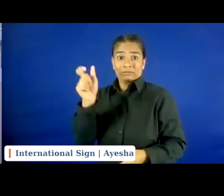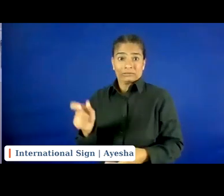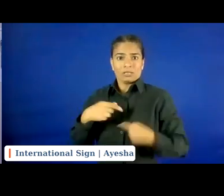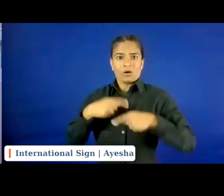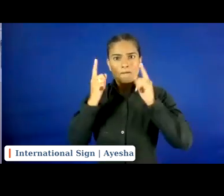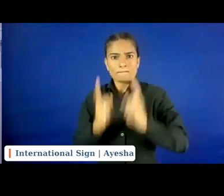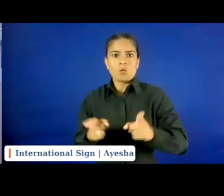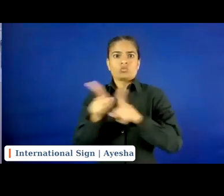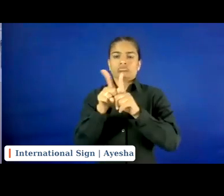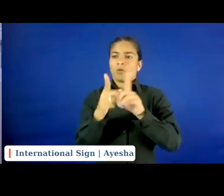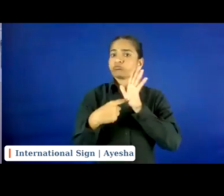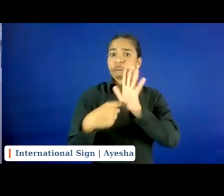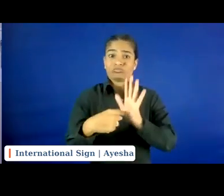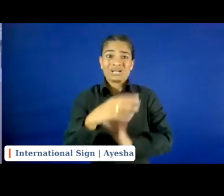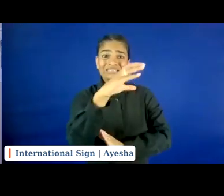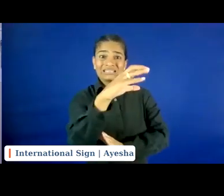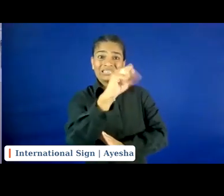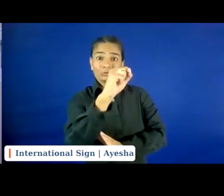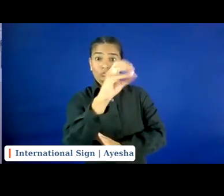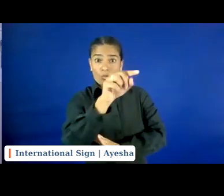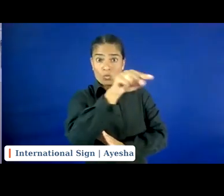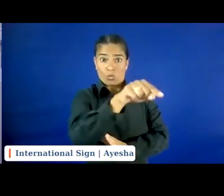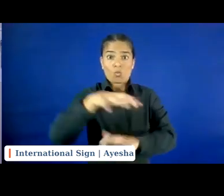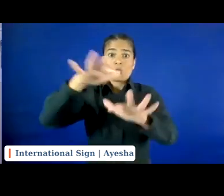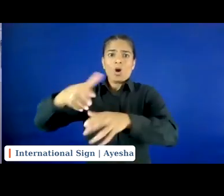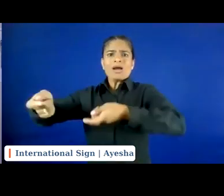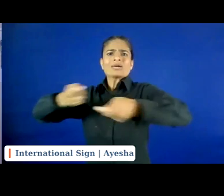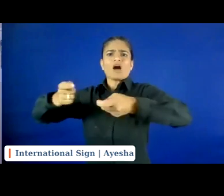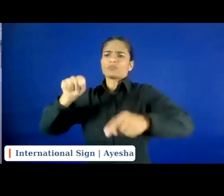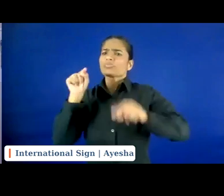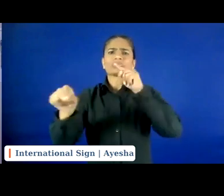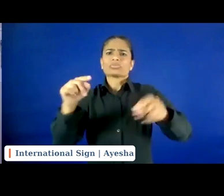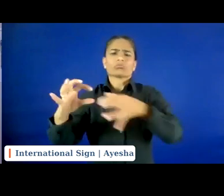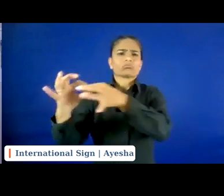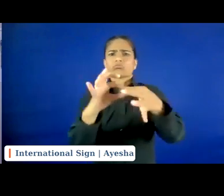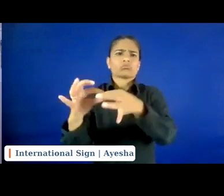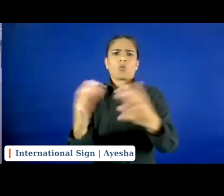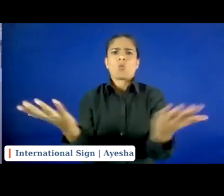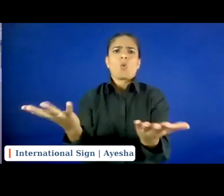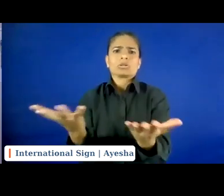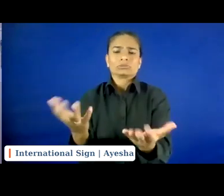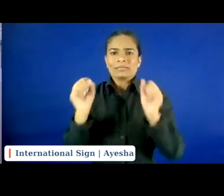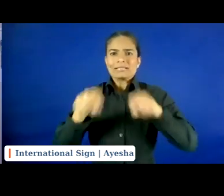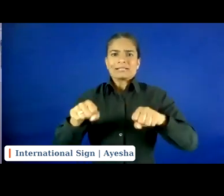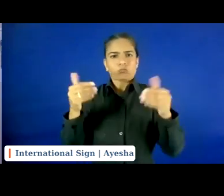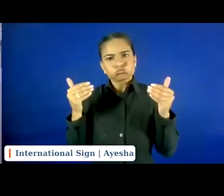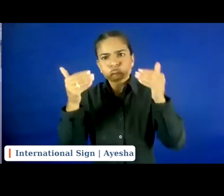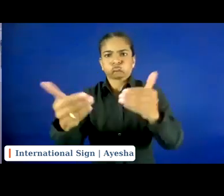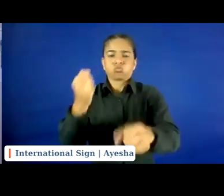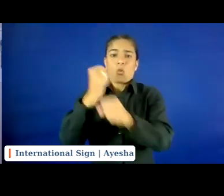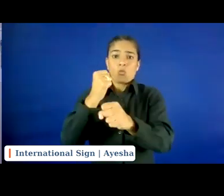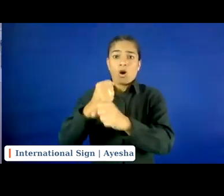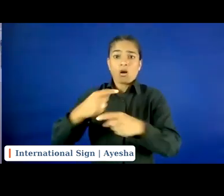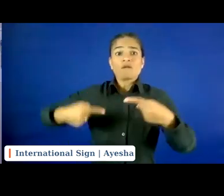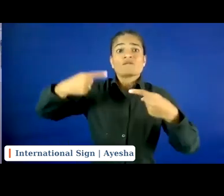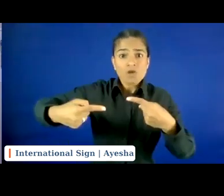with the government to be able to do this kind of work, follow up on implementation, resource